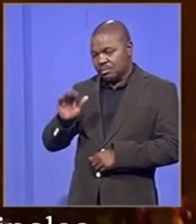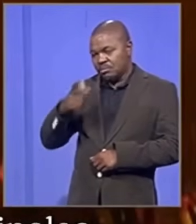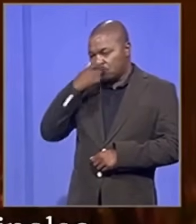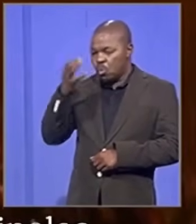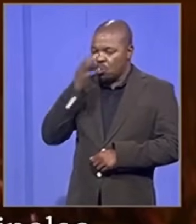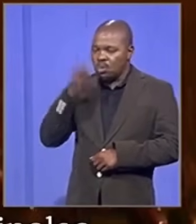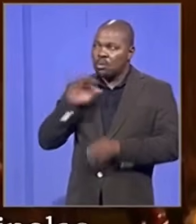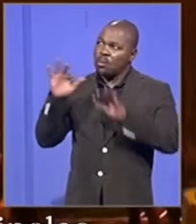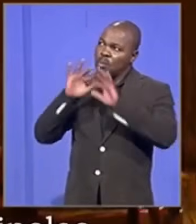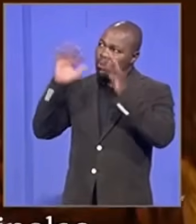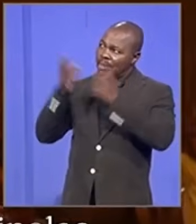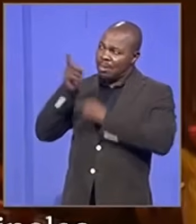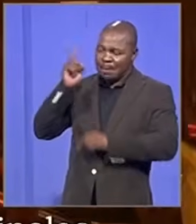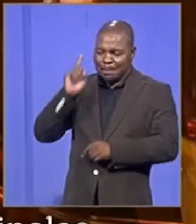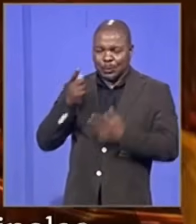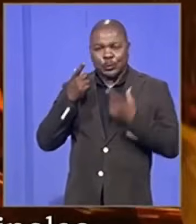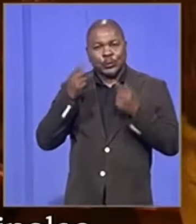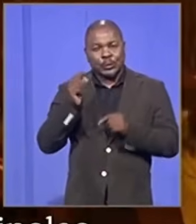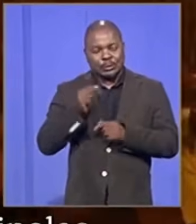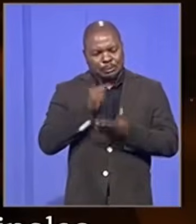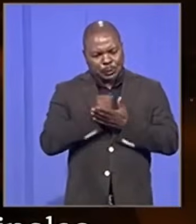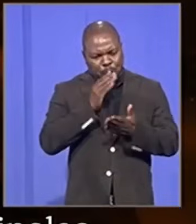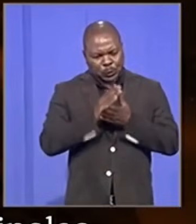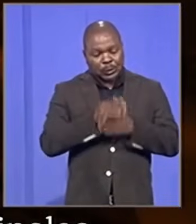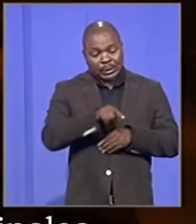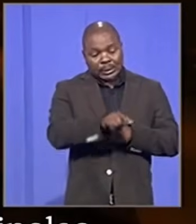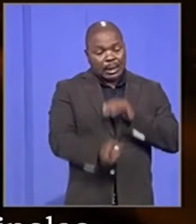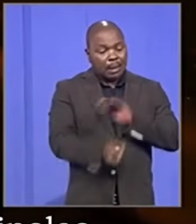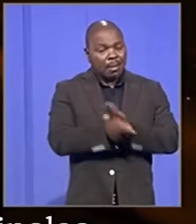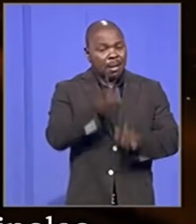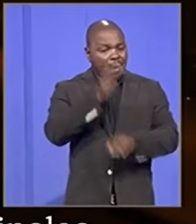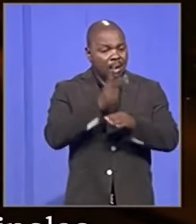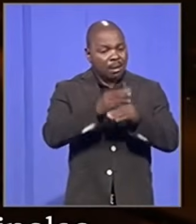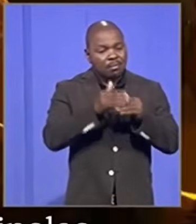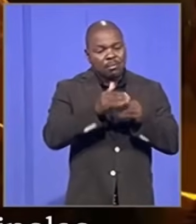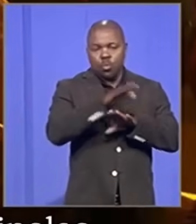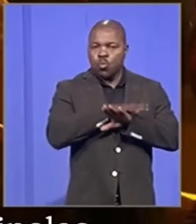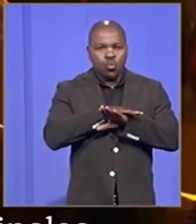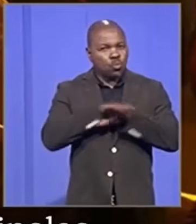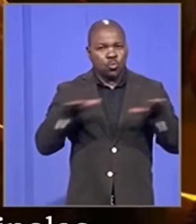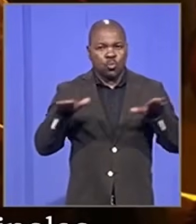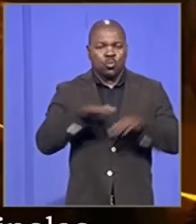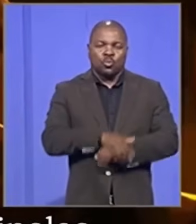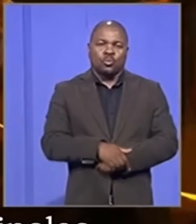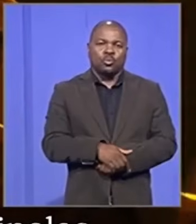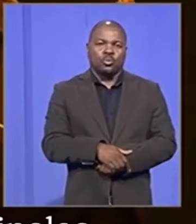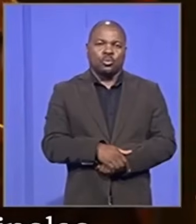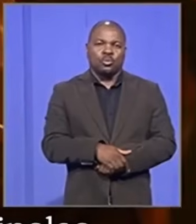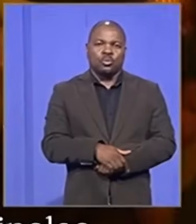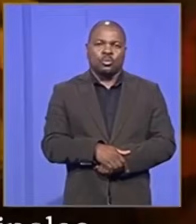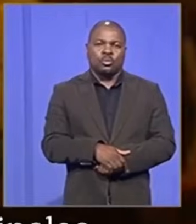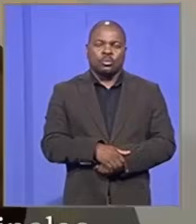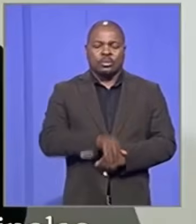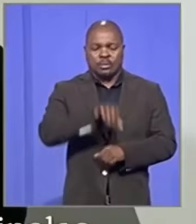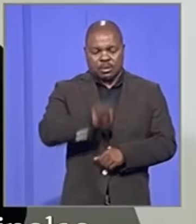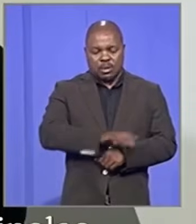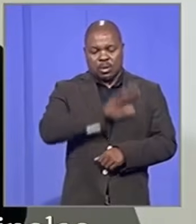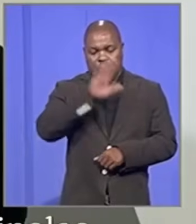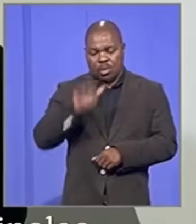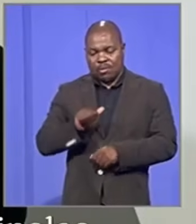le tlameile ho etsa bonnete ba hore ketsahalo ena ha e etsahale hape. South Africa embarked on a number